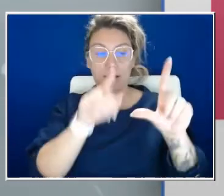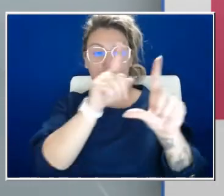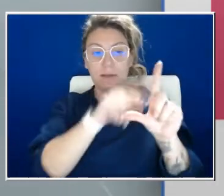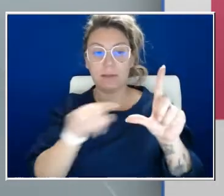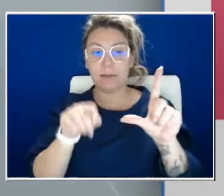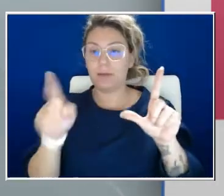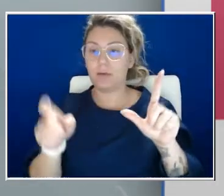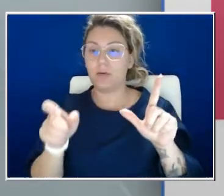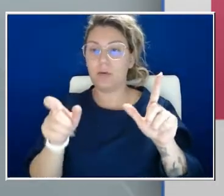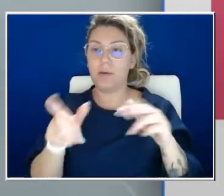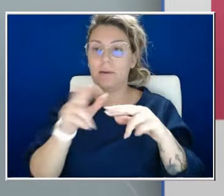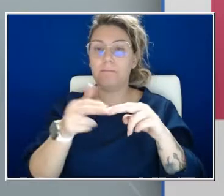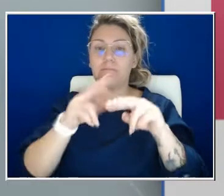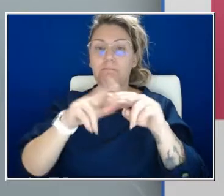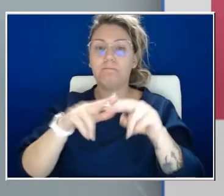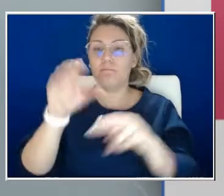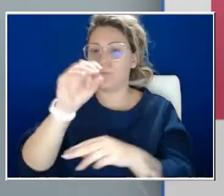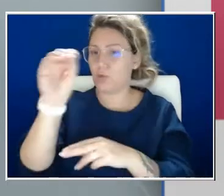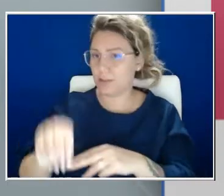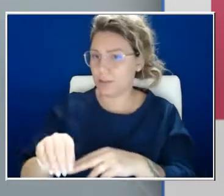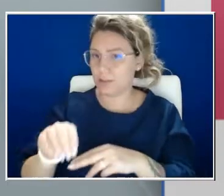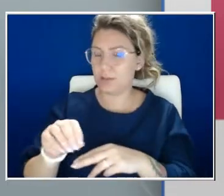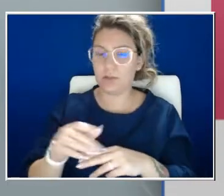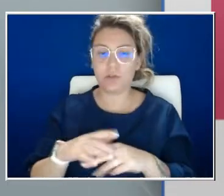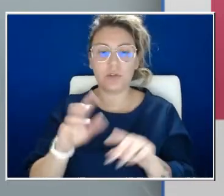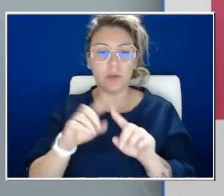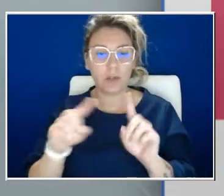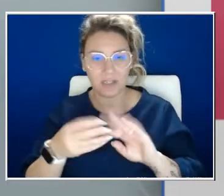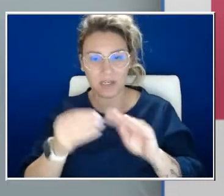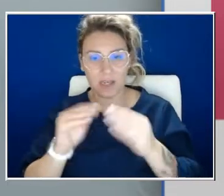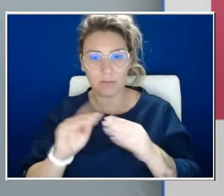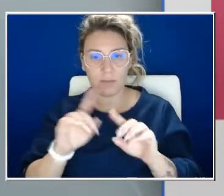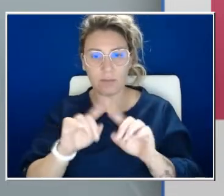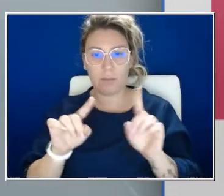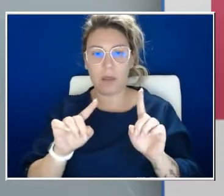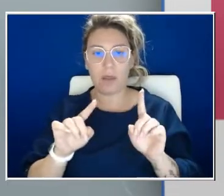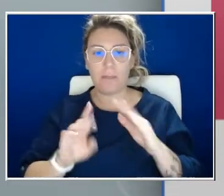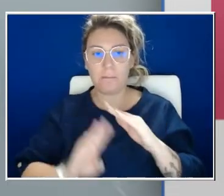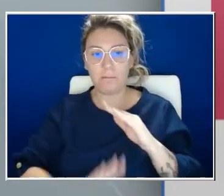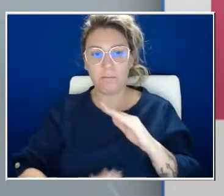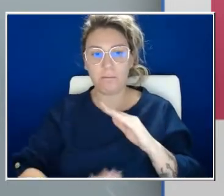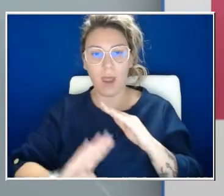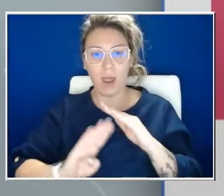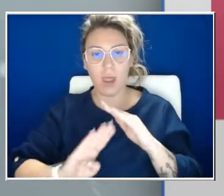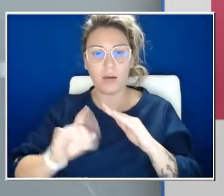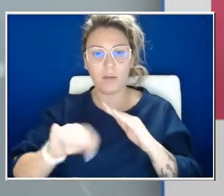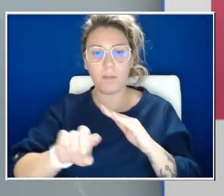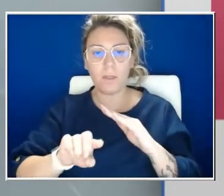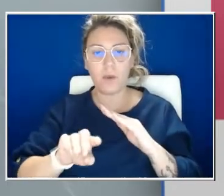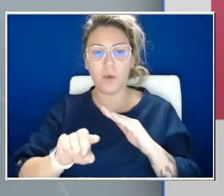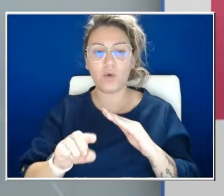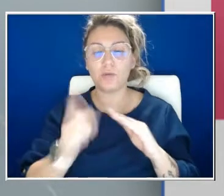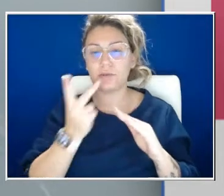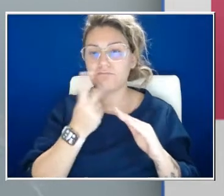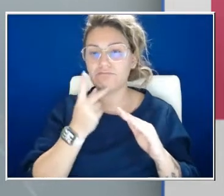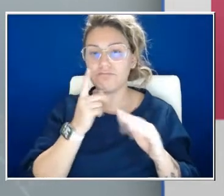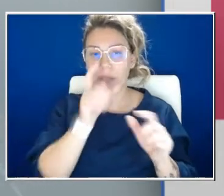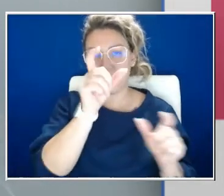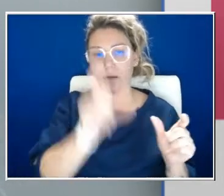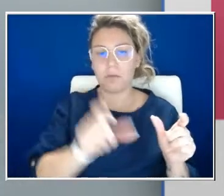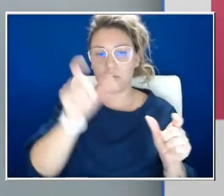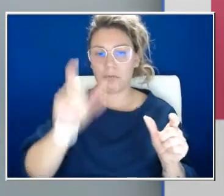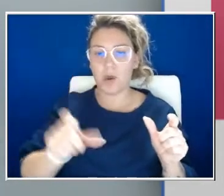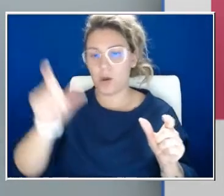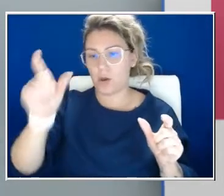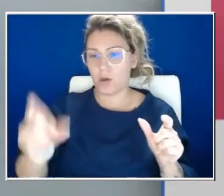cases. We don't have the numbers in there, but at the bottom of those pink bars, I have numbers in mine.